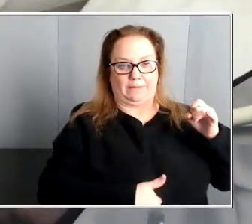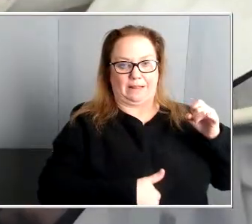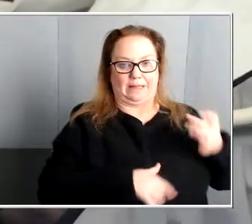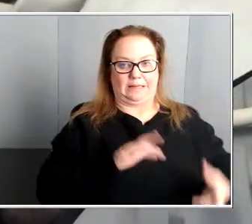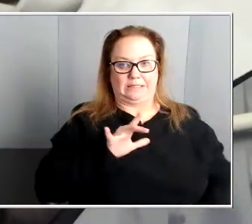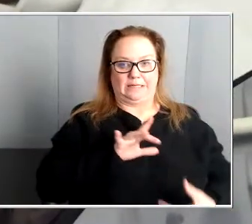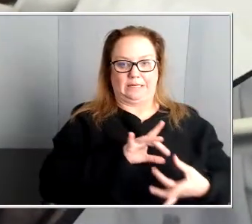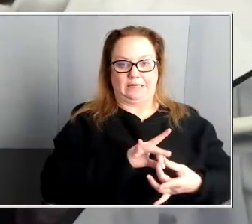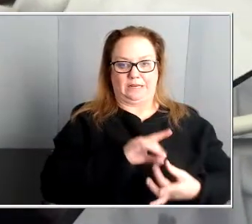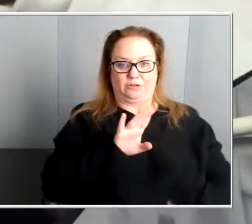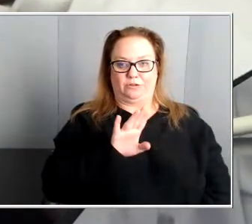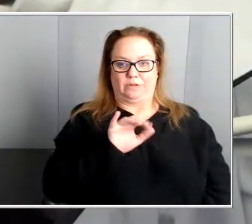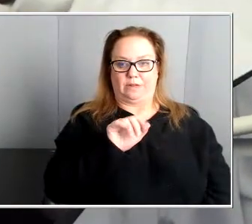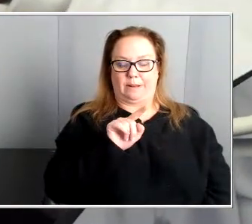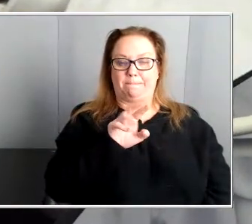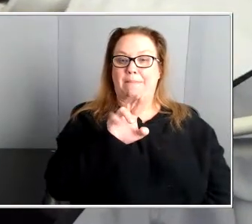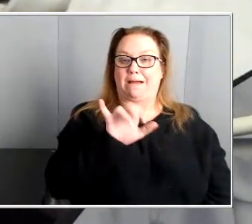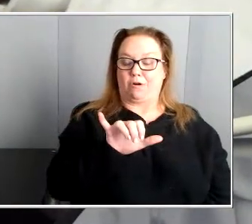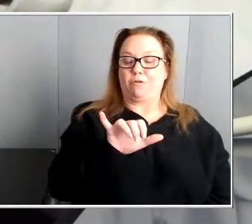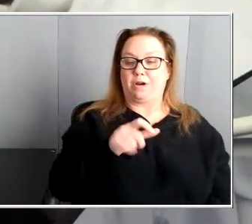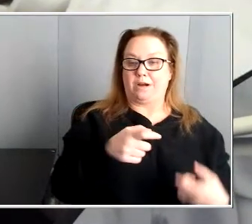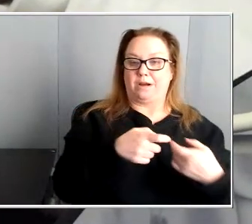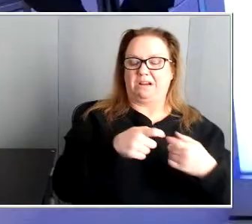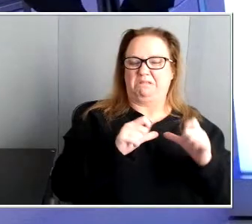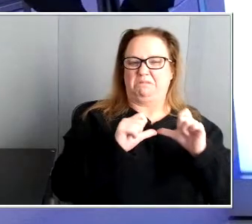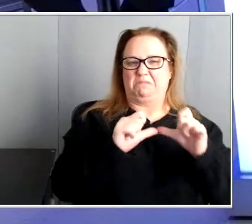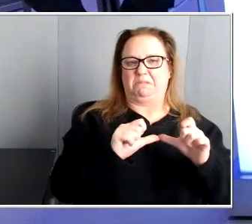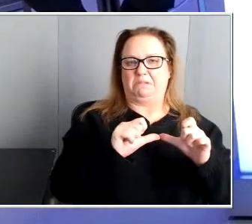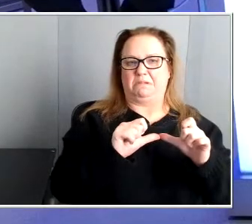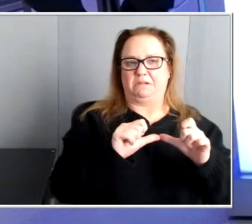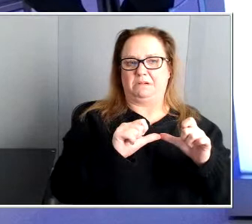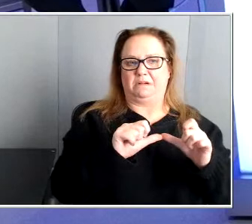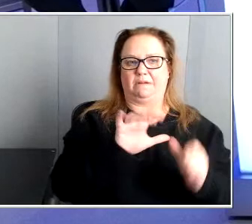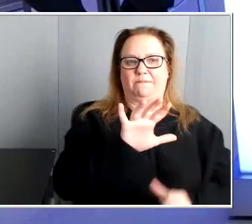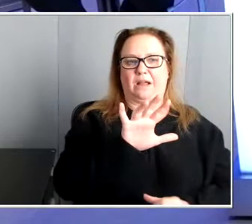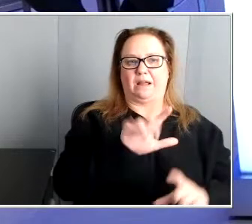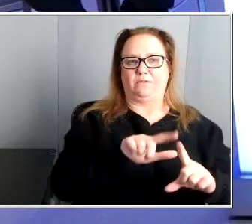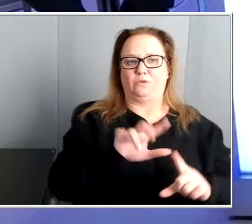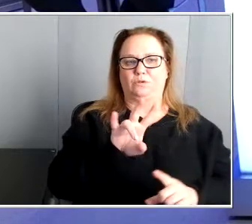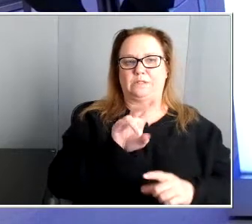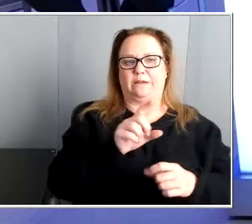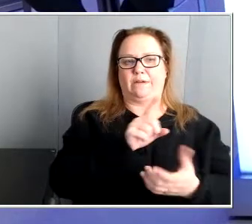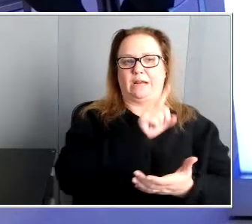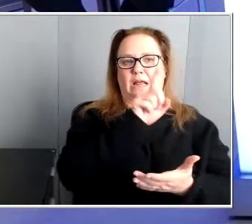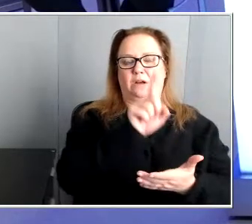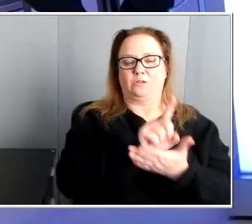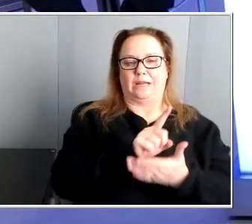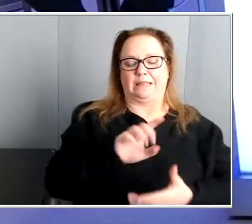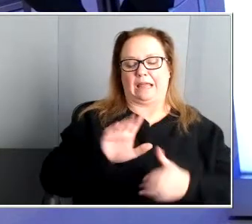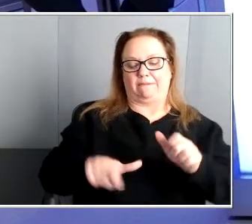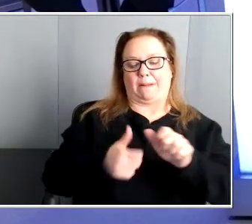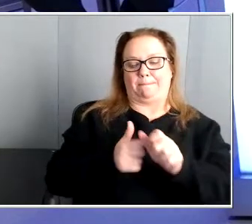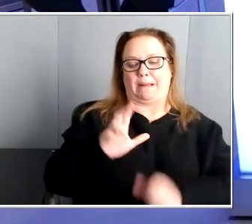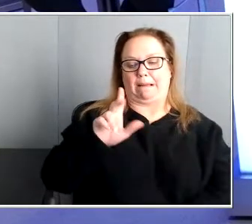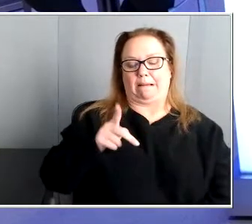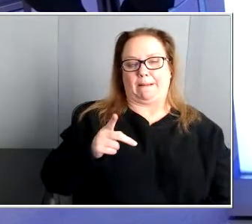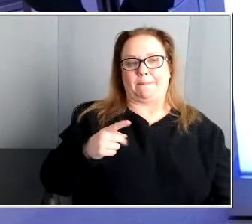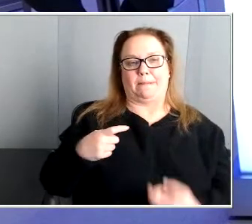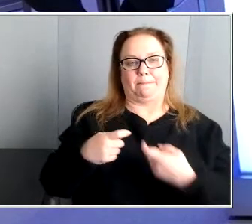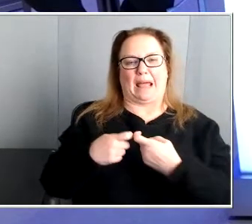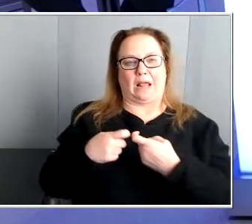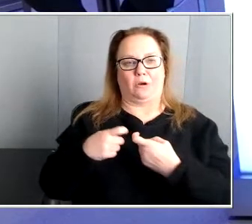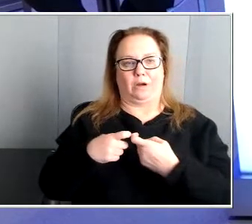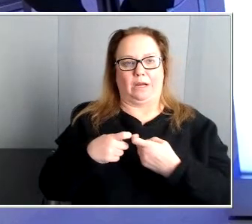battery. Generally speaking, it can last 5 to 7 hours, and they carry a pack of 2 more batteries in case their power